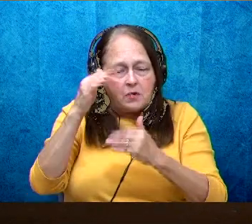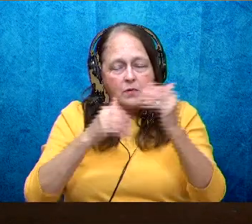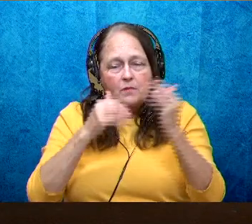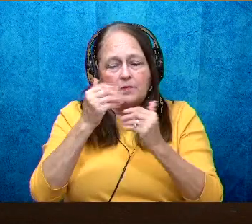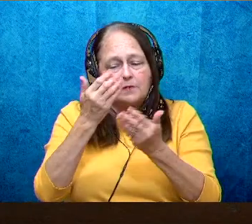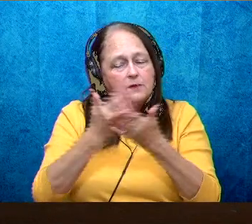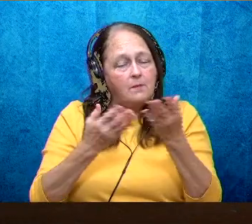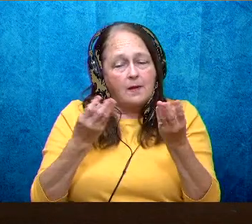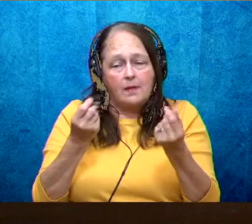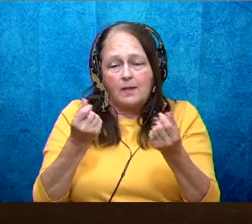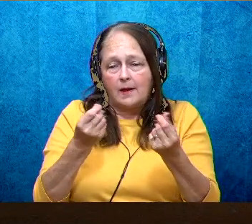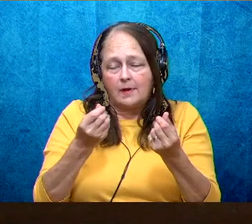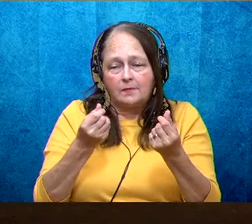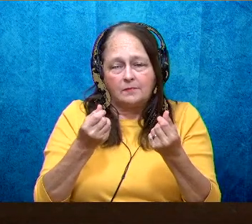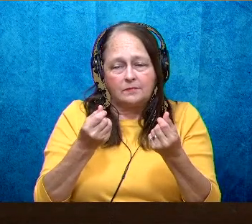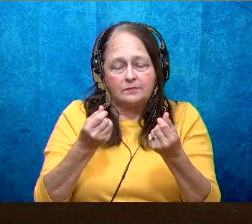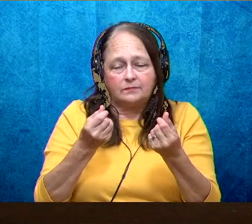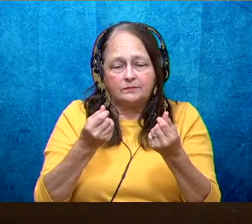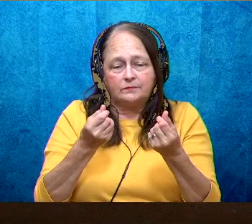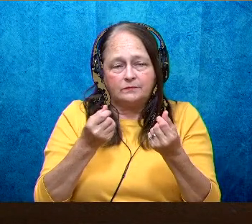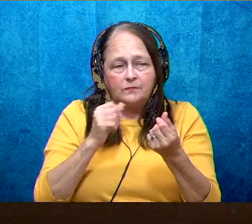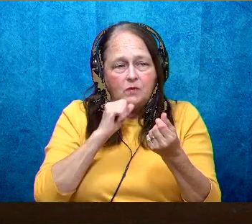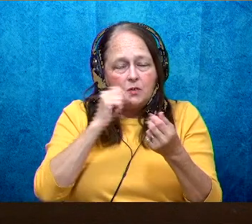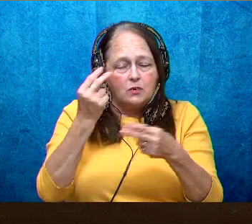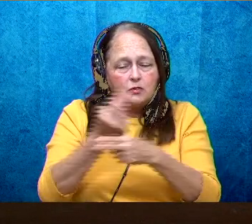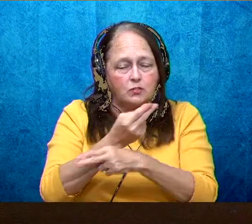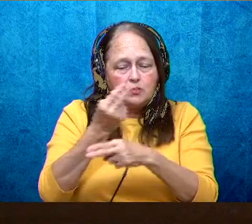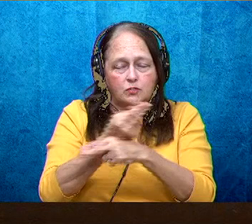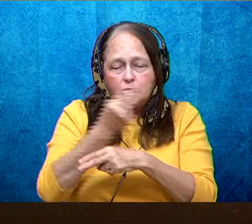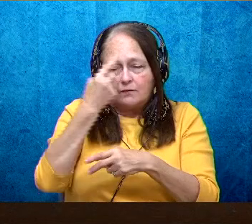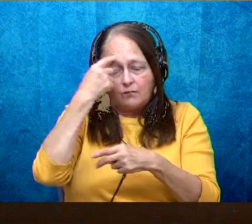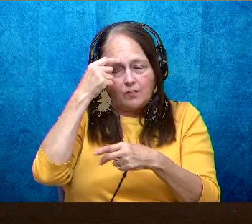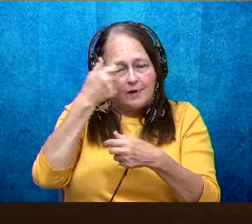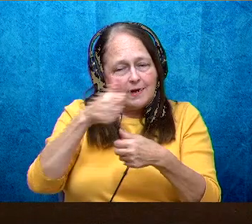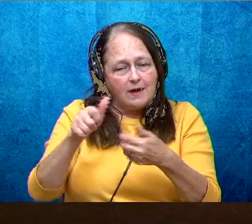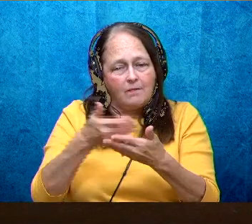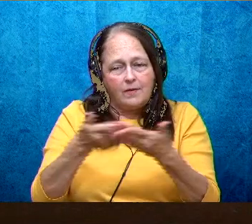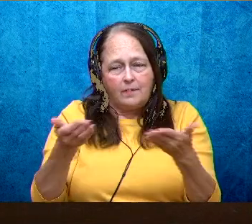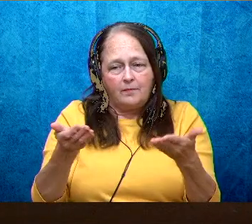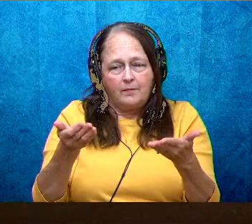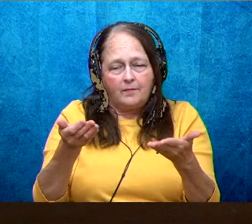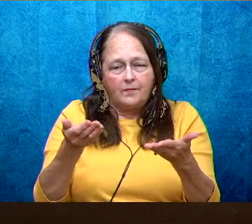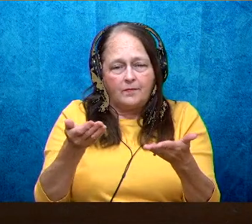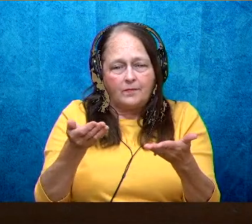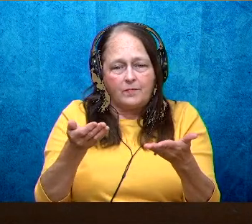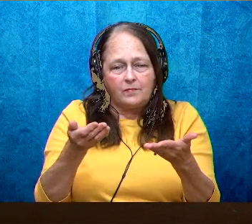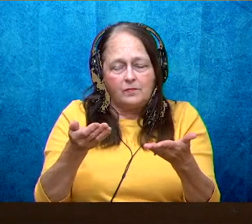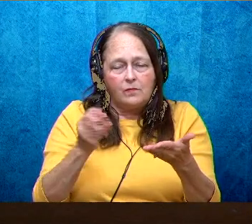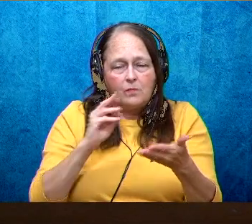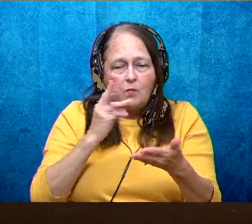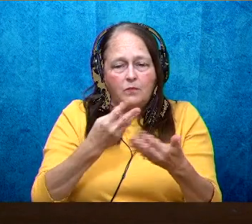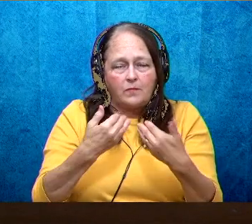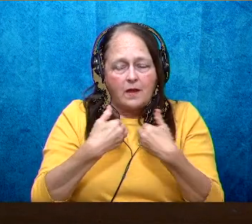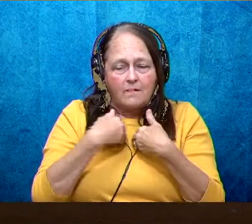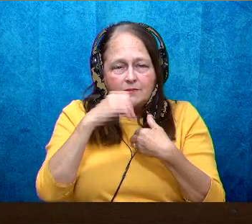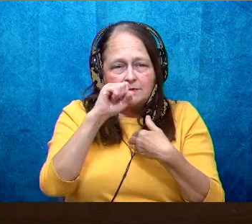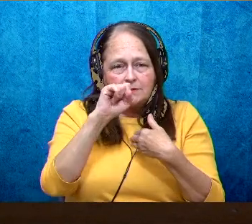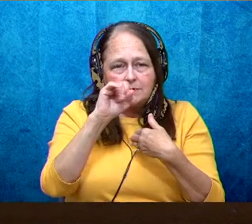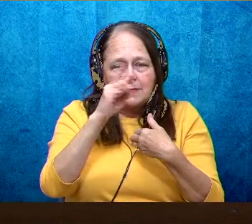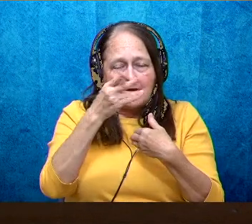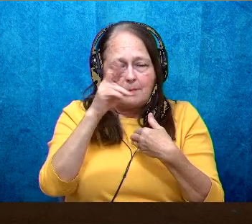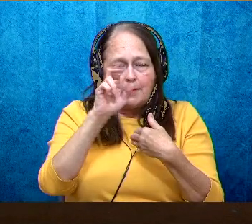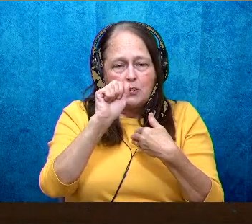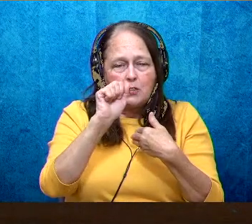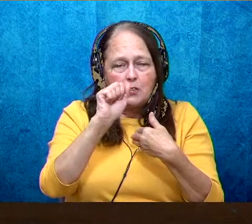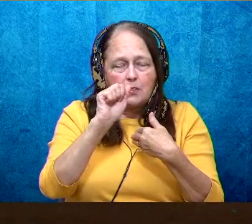of that land basically is not used for anything. We also have Siberia, which I mentioned.